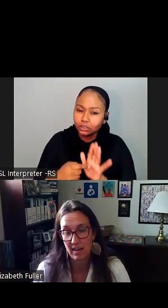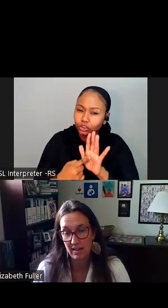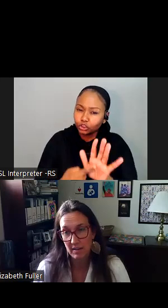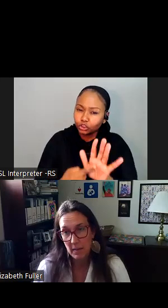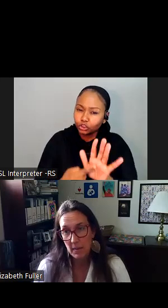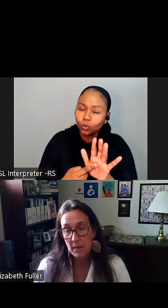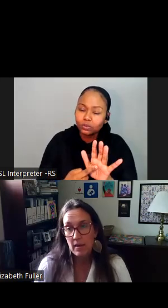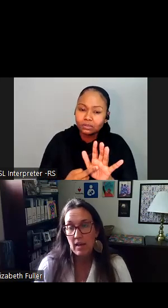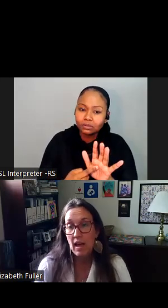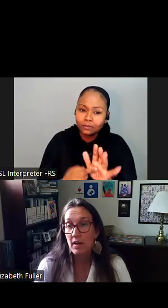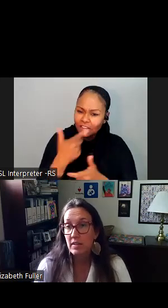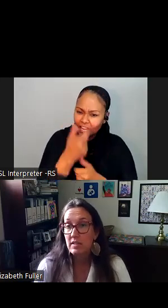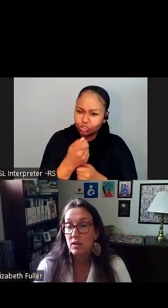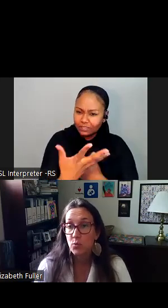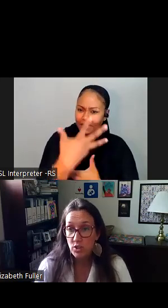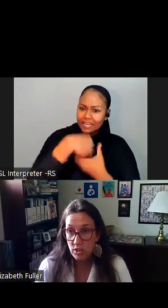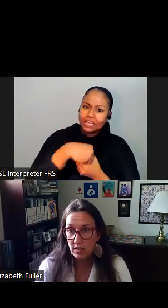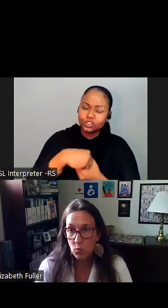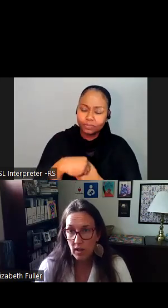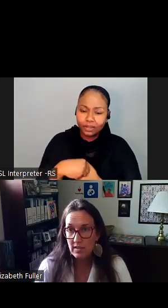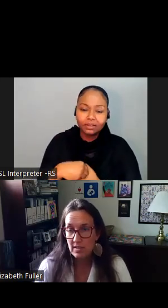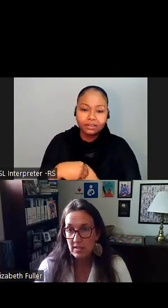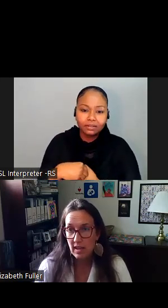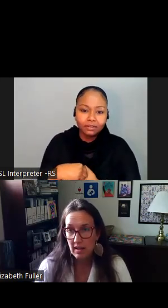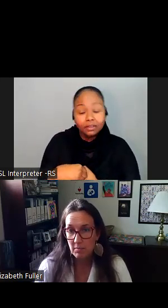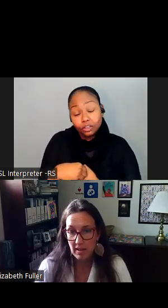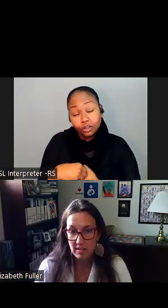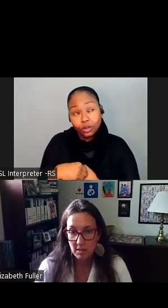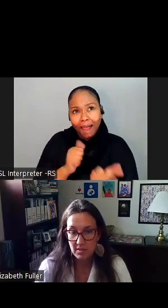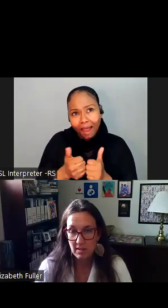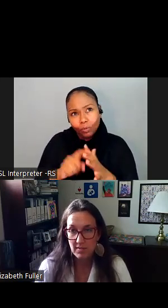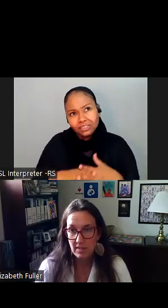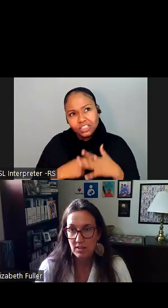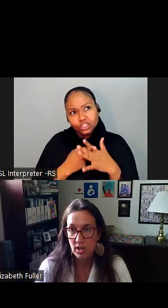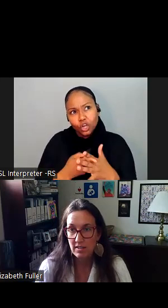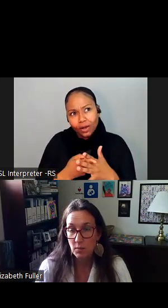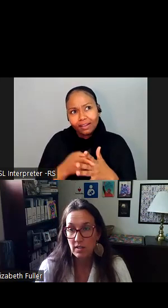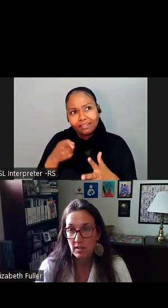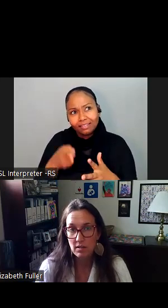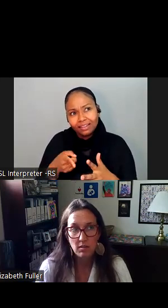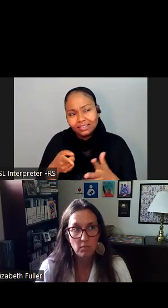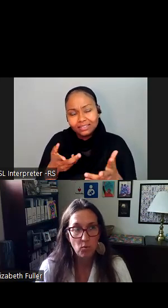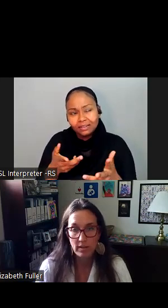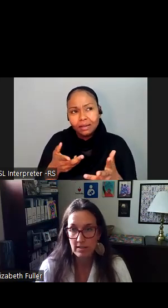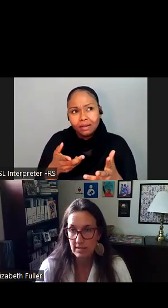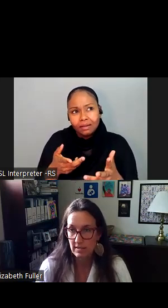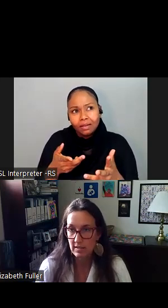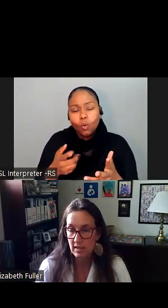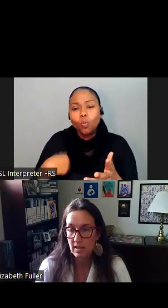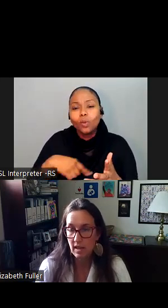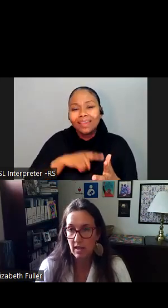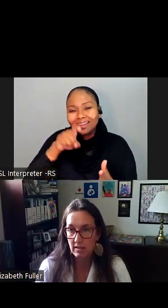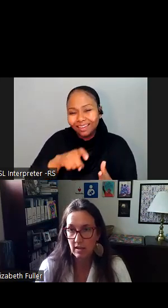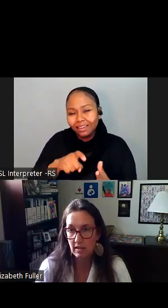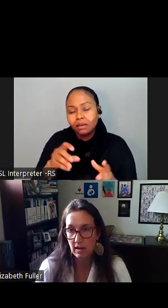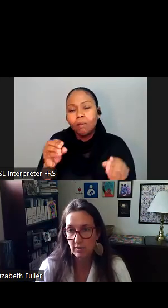that how this originated was, as some have said in the chat, is that we need more